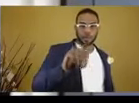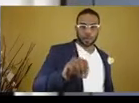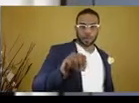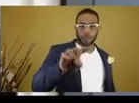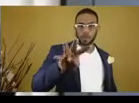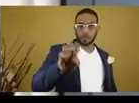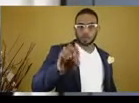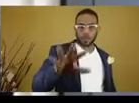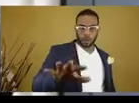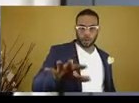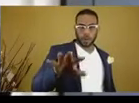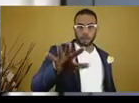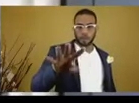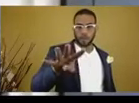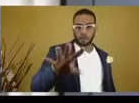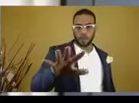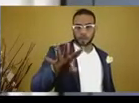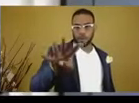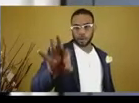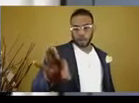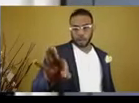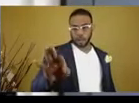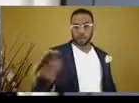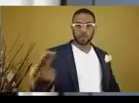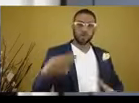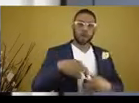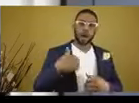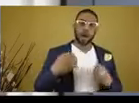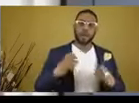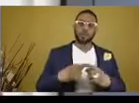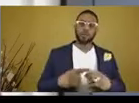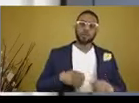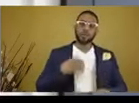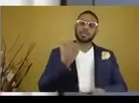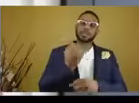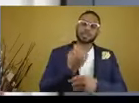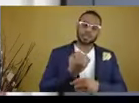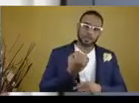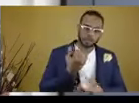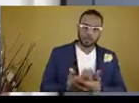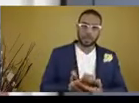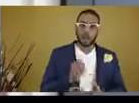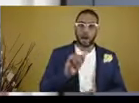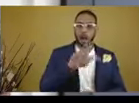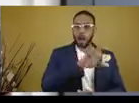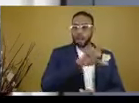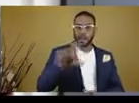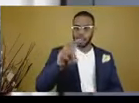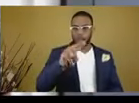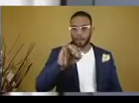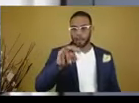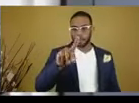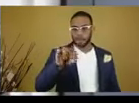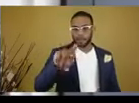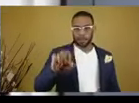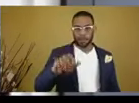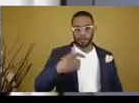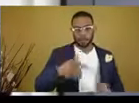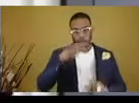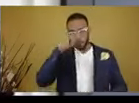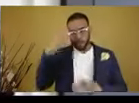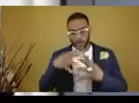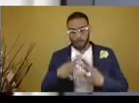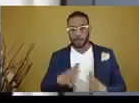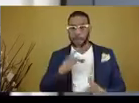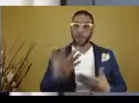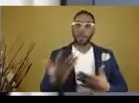510-405-4549 to join our efforts to deliver a mandate, all caps, from Black America. Be a part